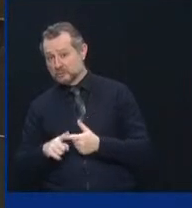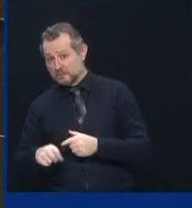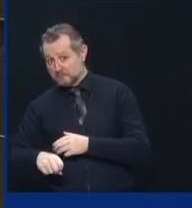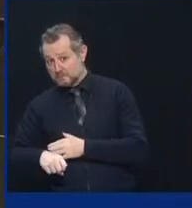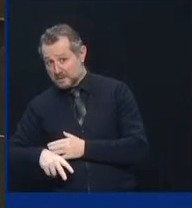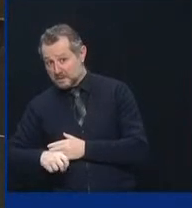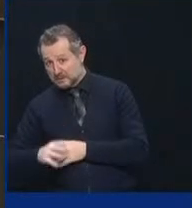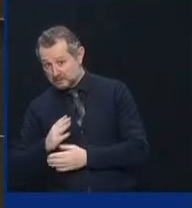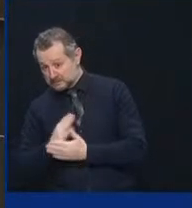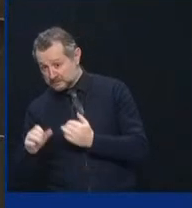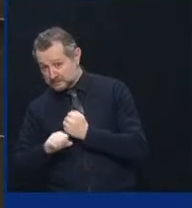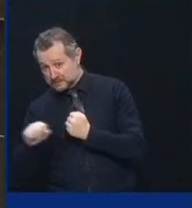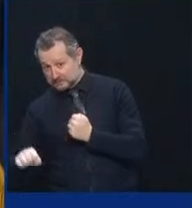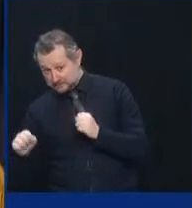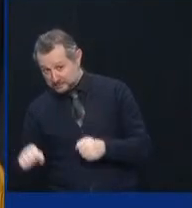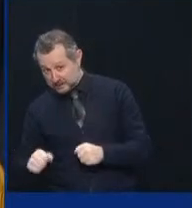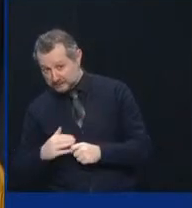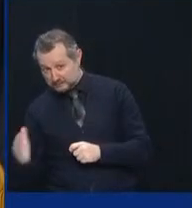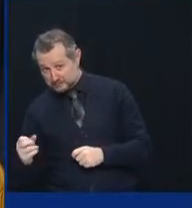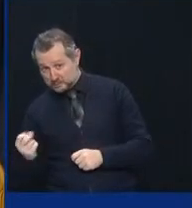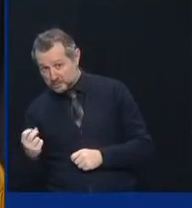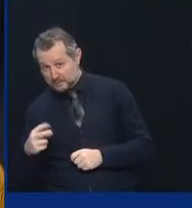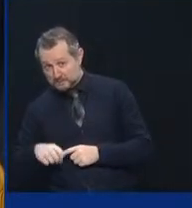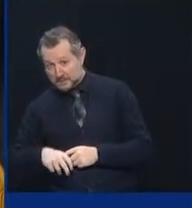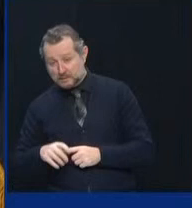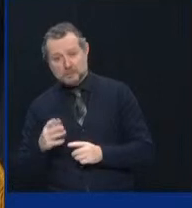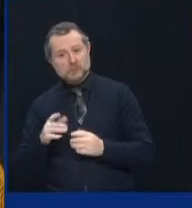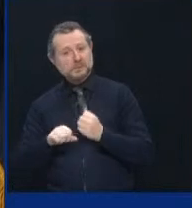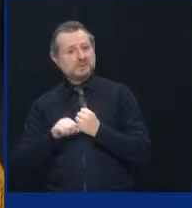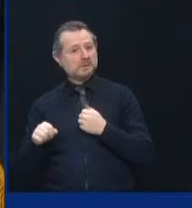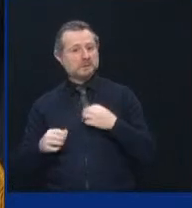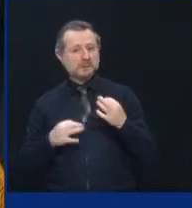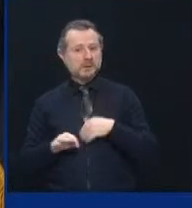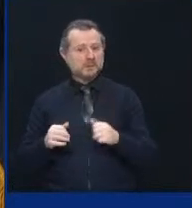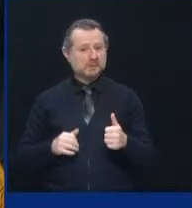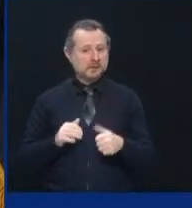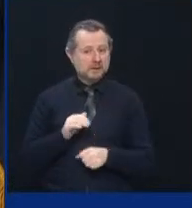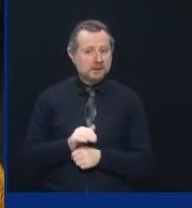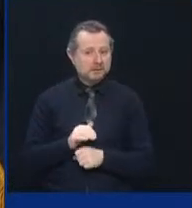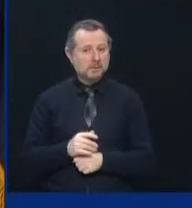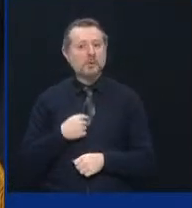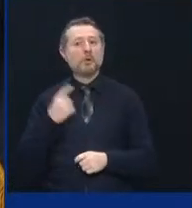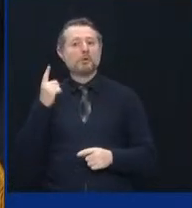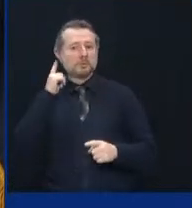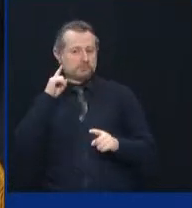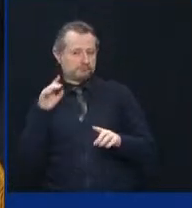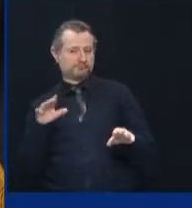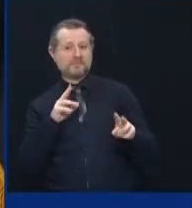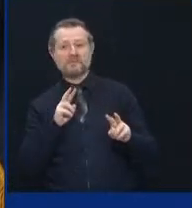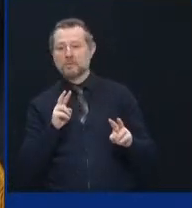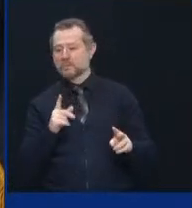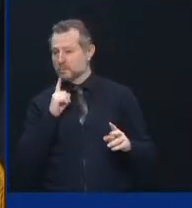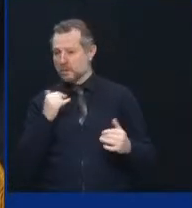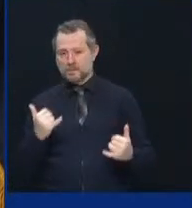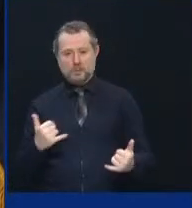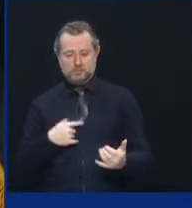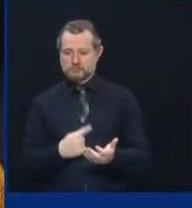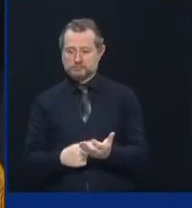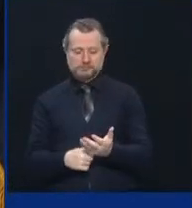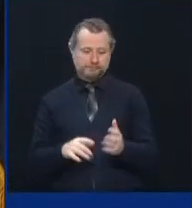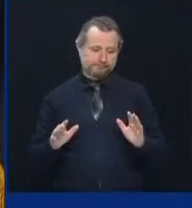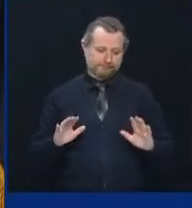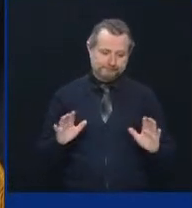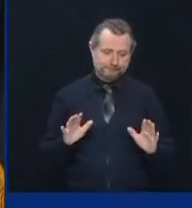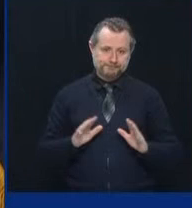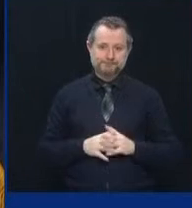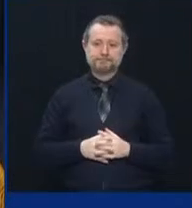that restriction? That is something we're looking at, but not at this time. You know, when if you